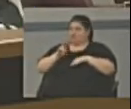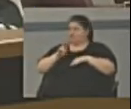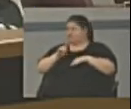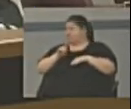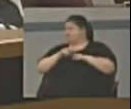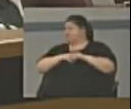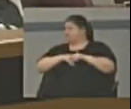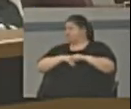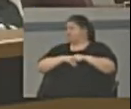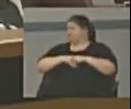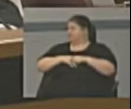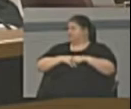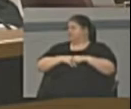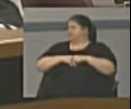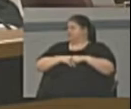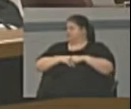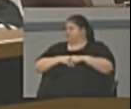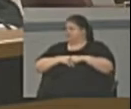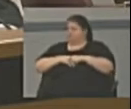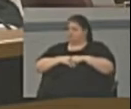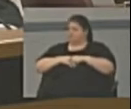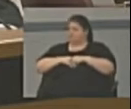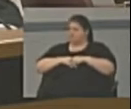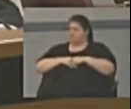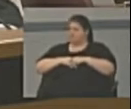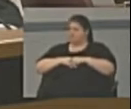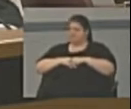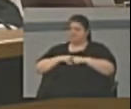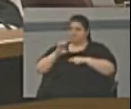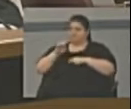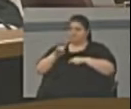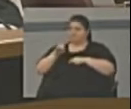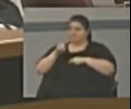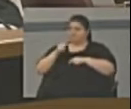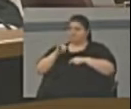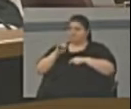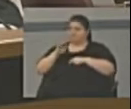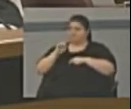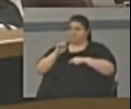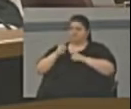Let's see, I have Ed Gibbs signed up to speak.